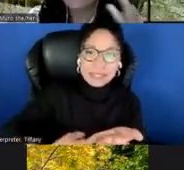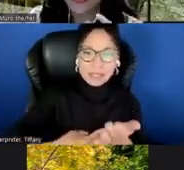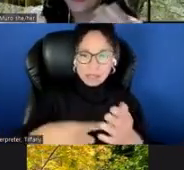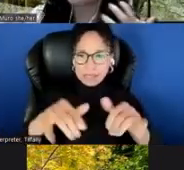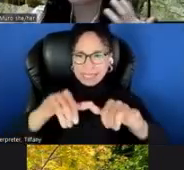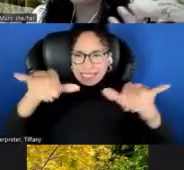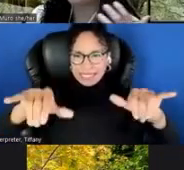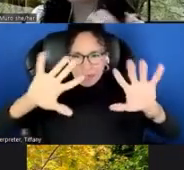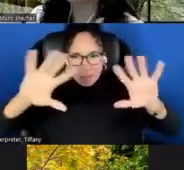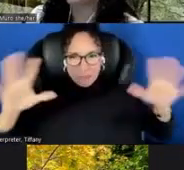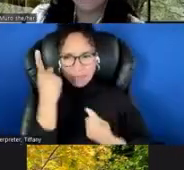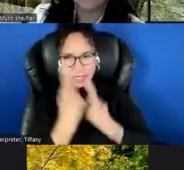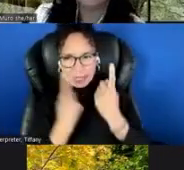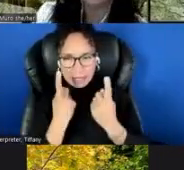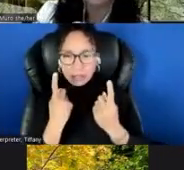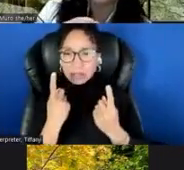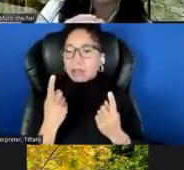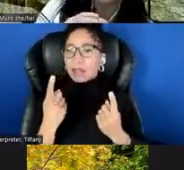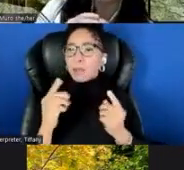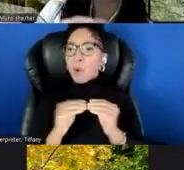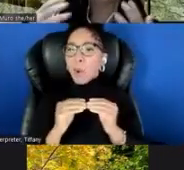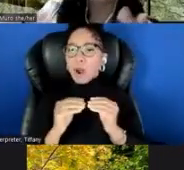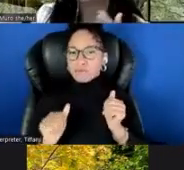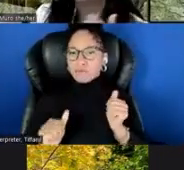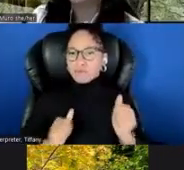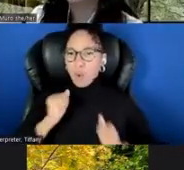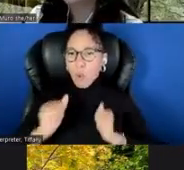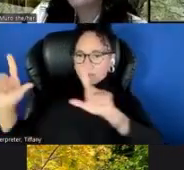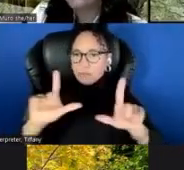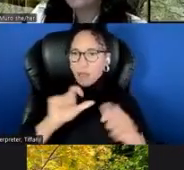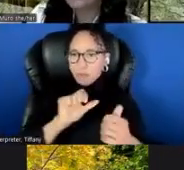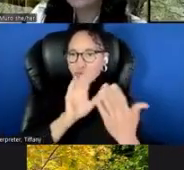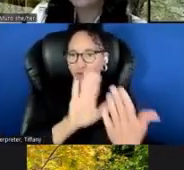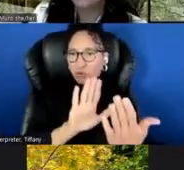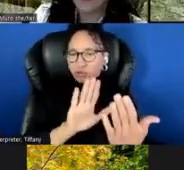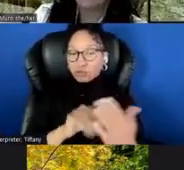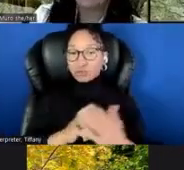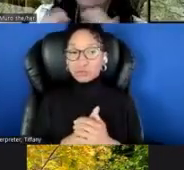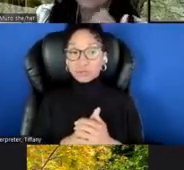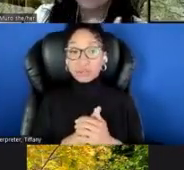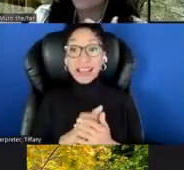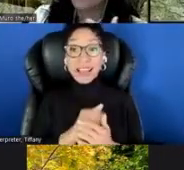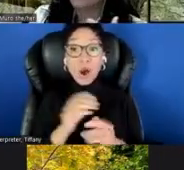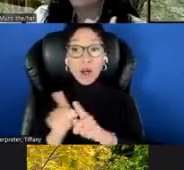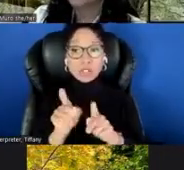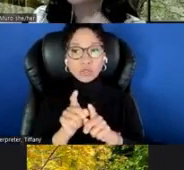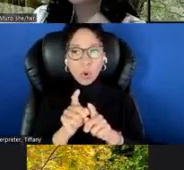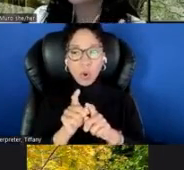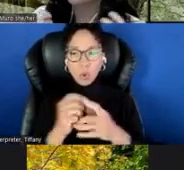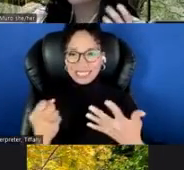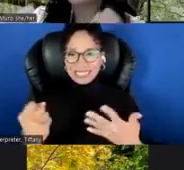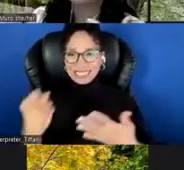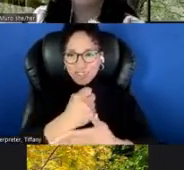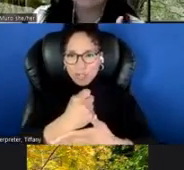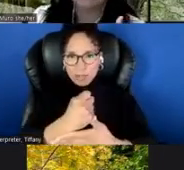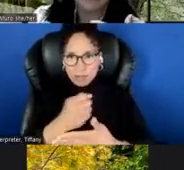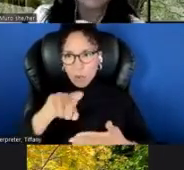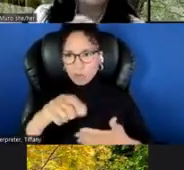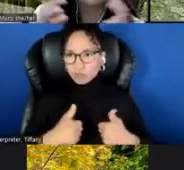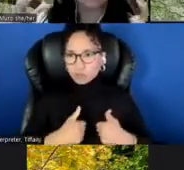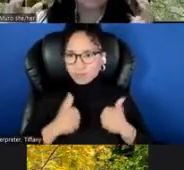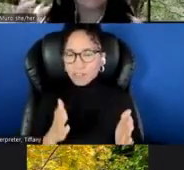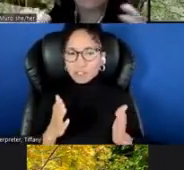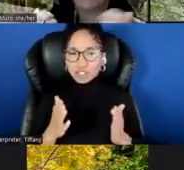really from a proactive lens, and with us centering survivors who have intersectional